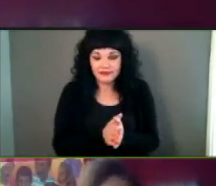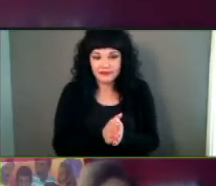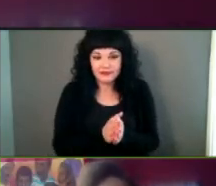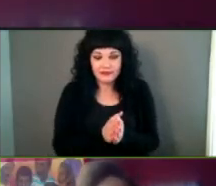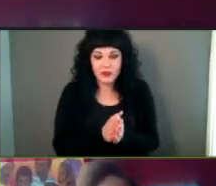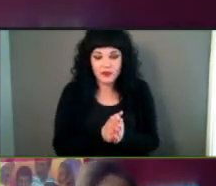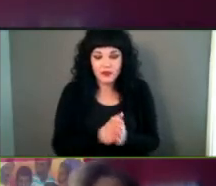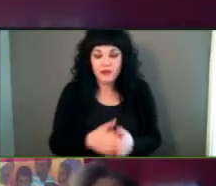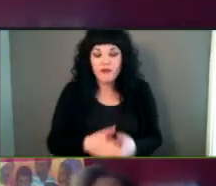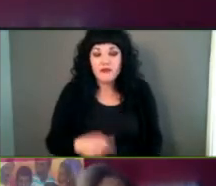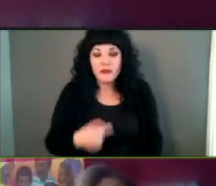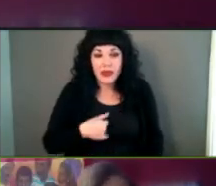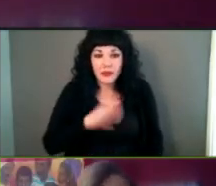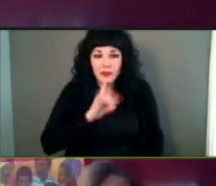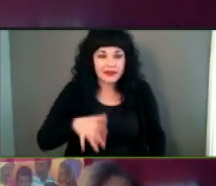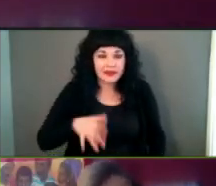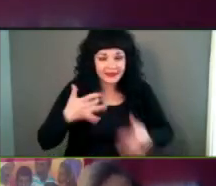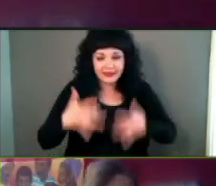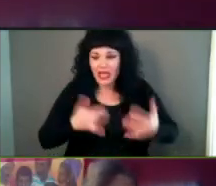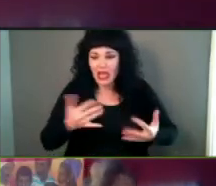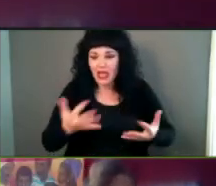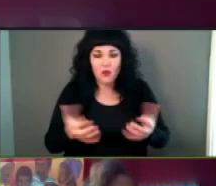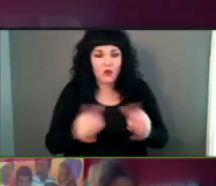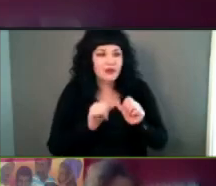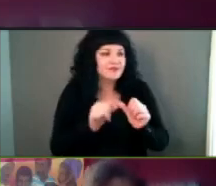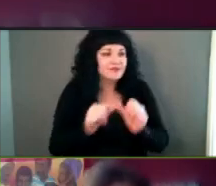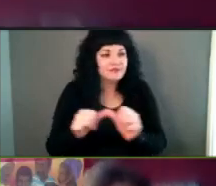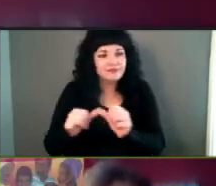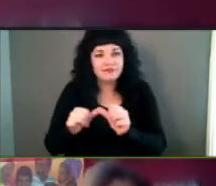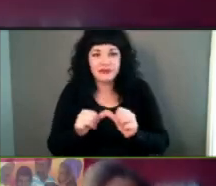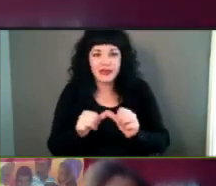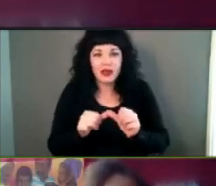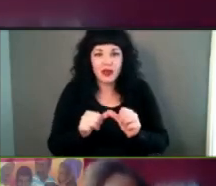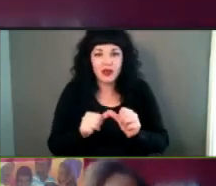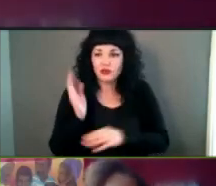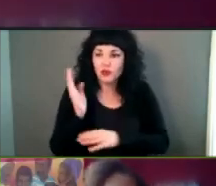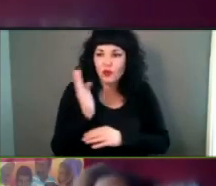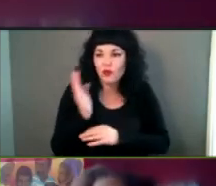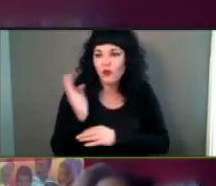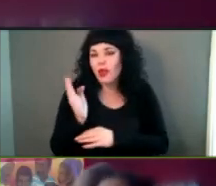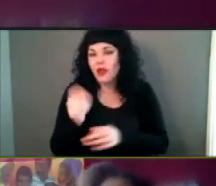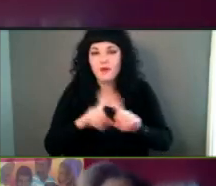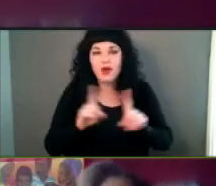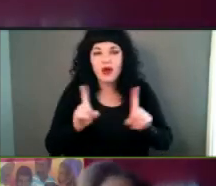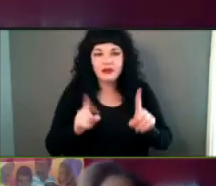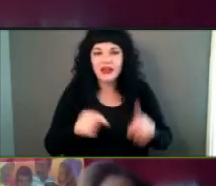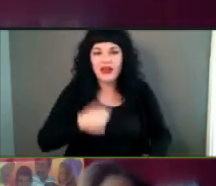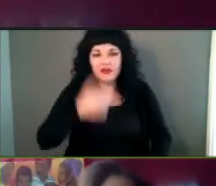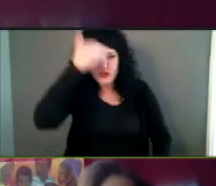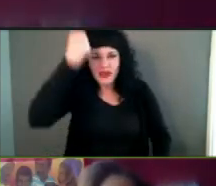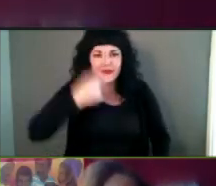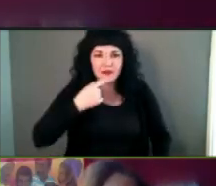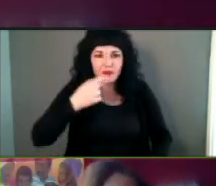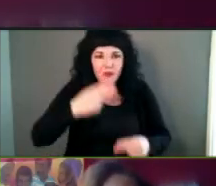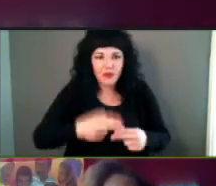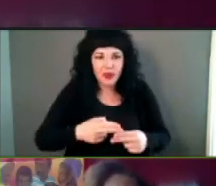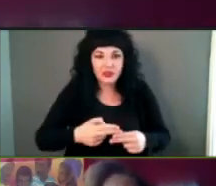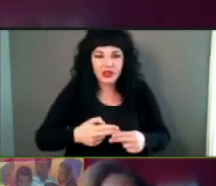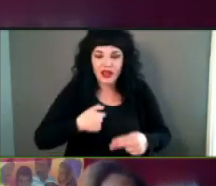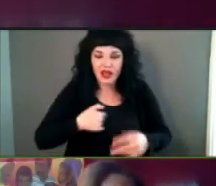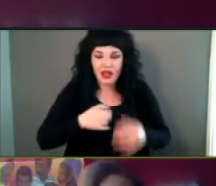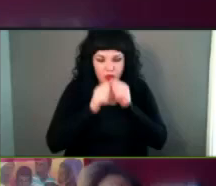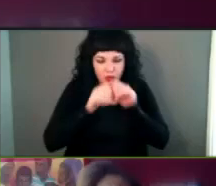today, I neglected to let you know that I am a blessed woman. I am the daughter of James Henry